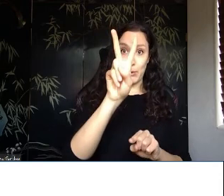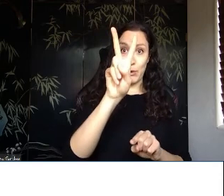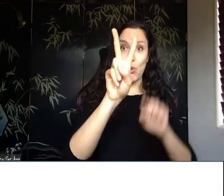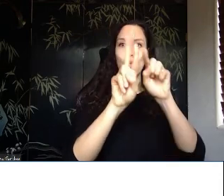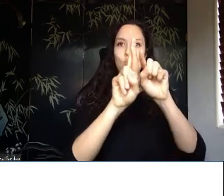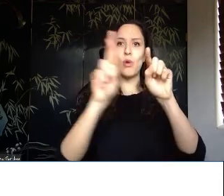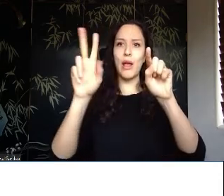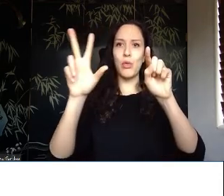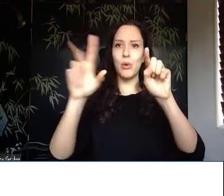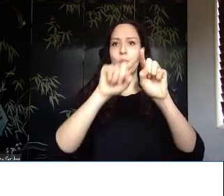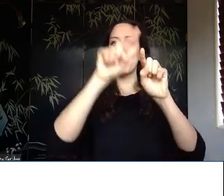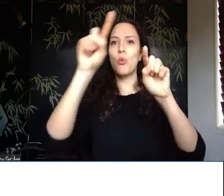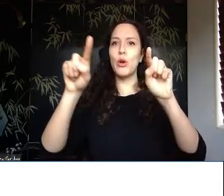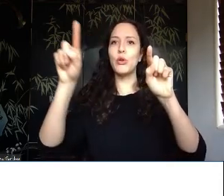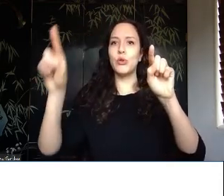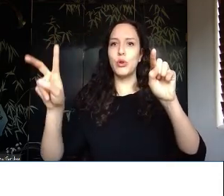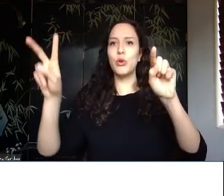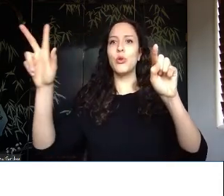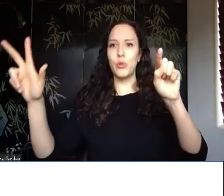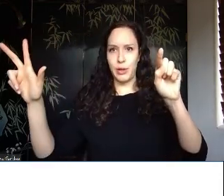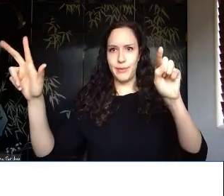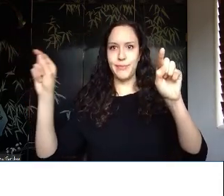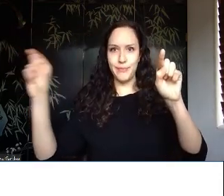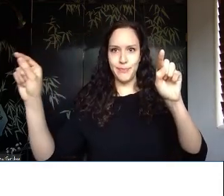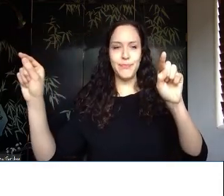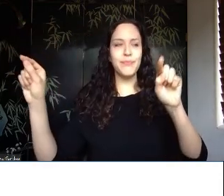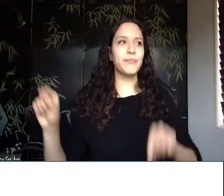3. And there we go.